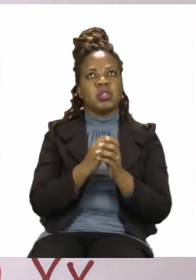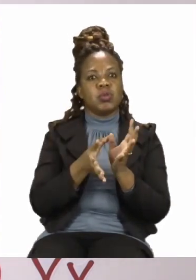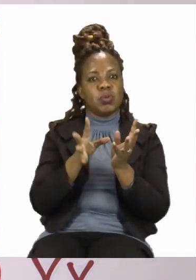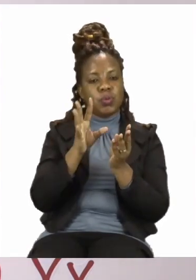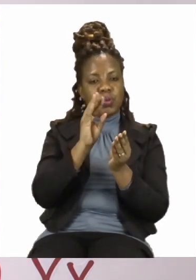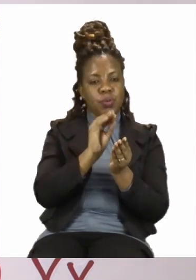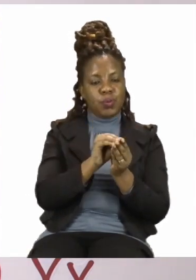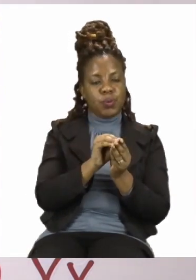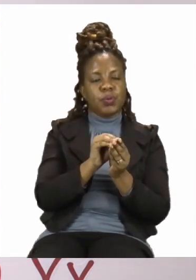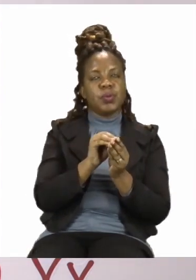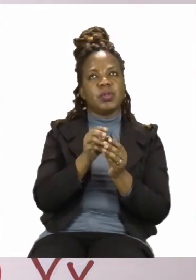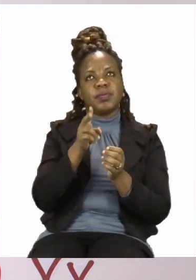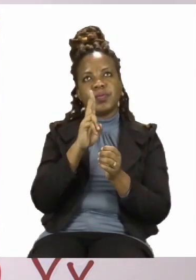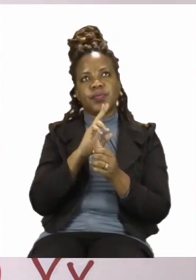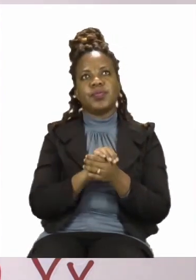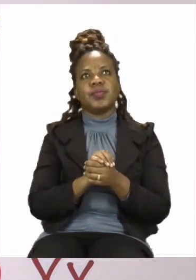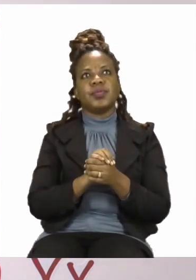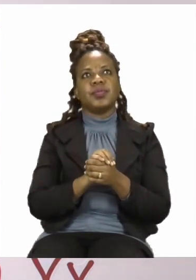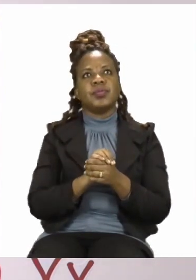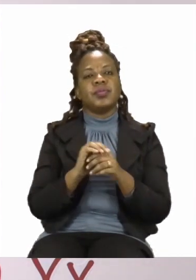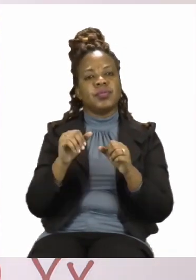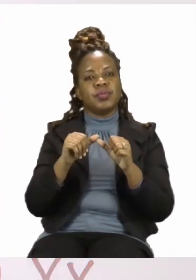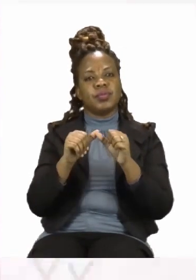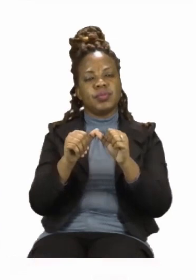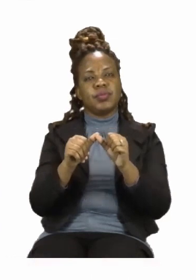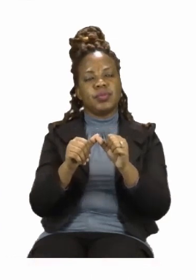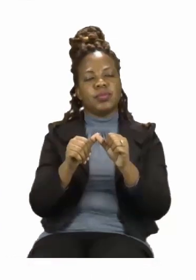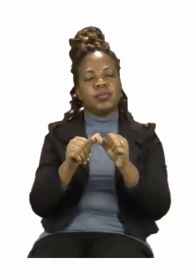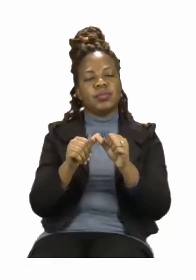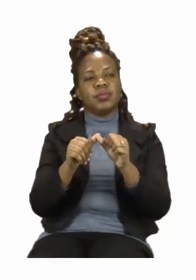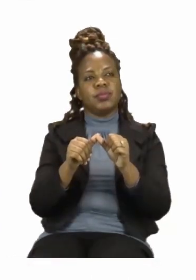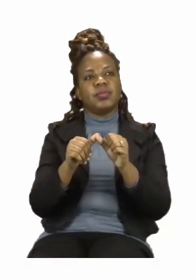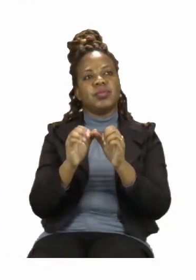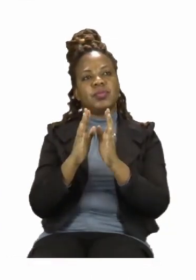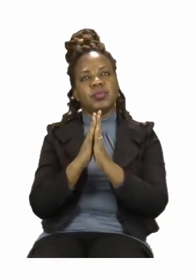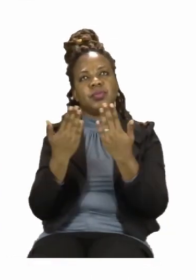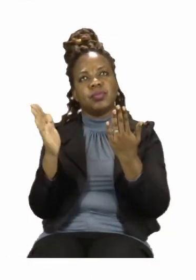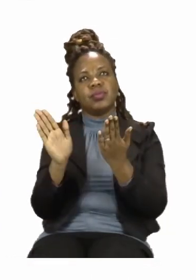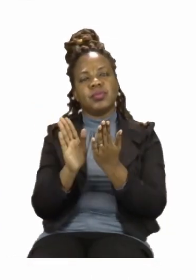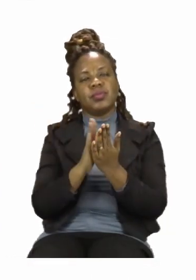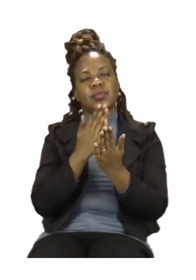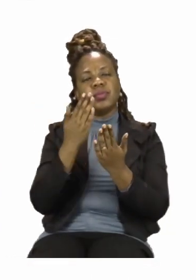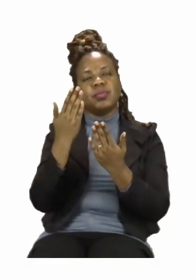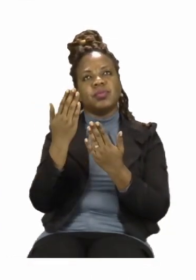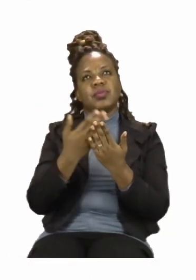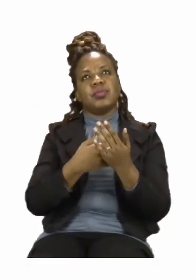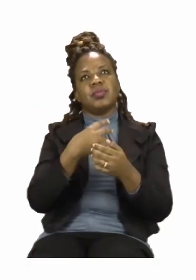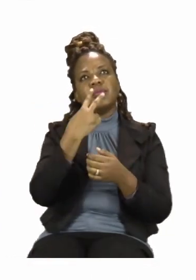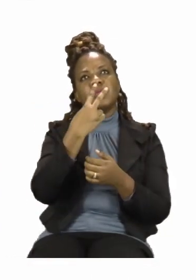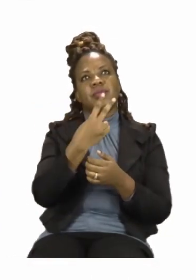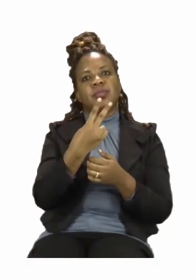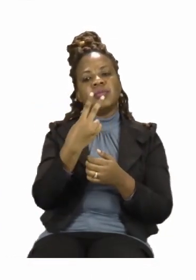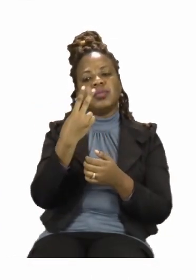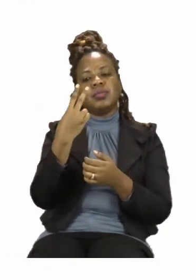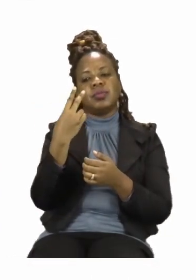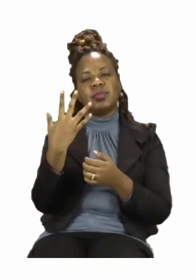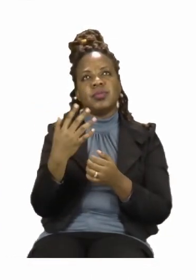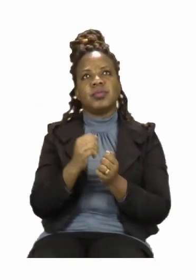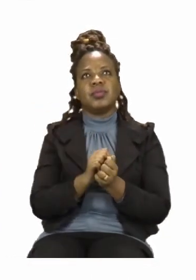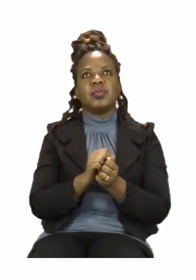page 25. On page 25, we are going to be talking about